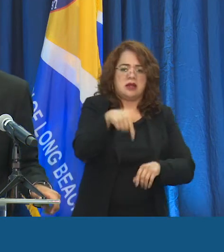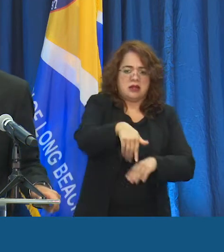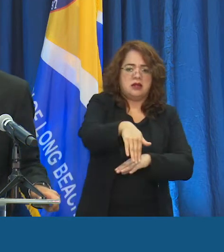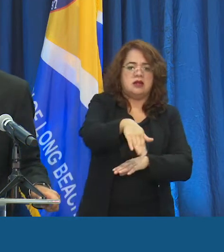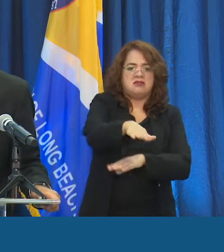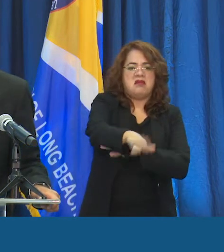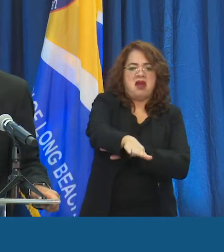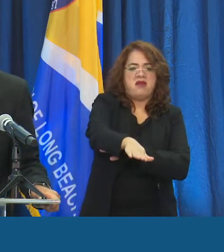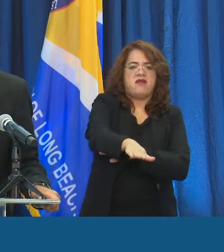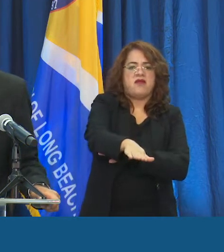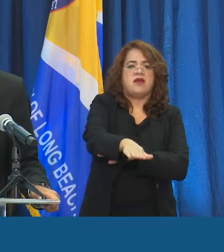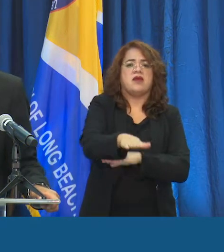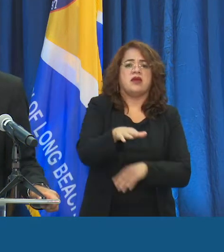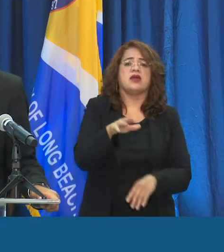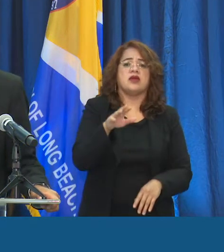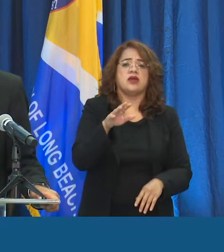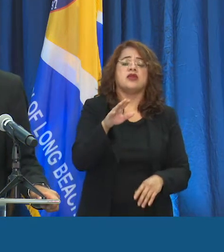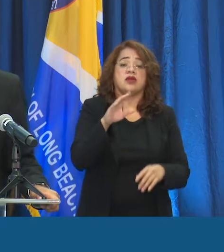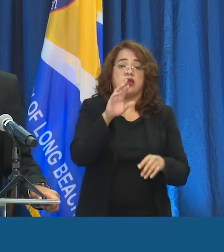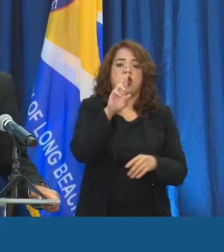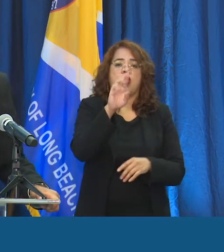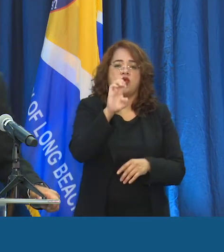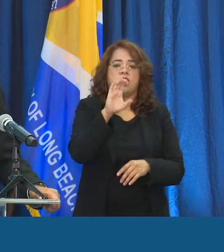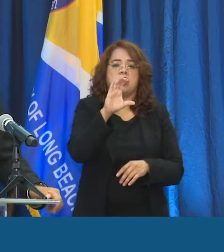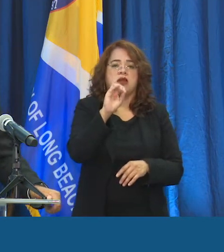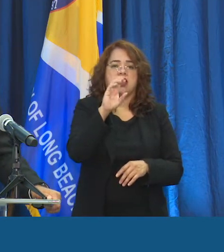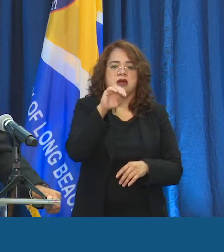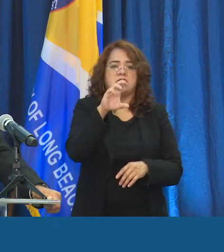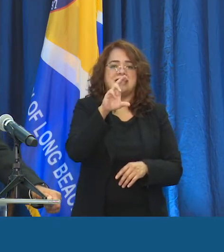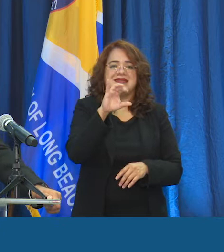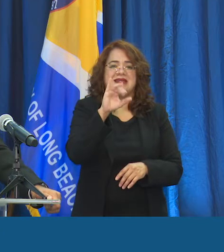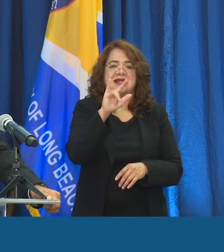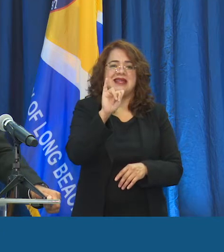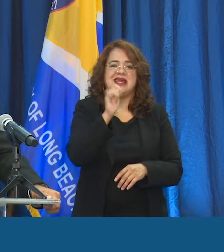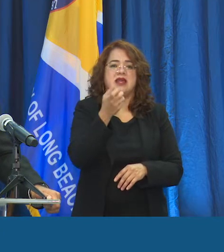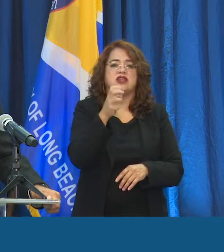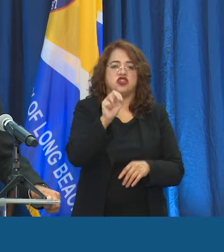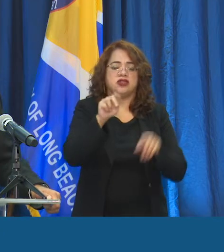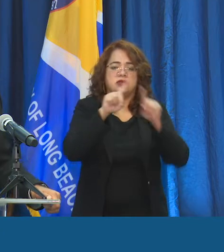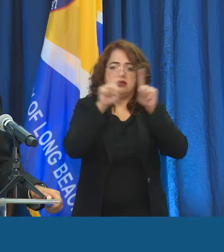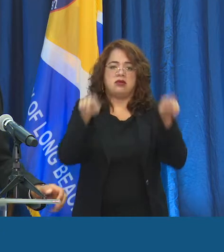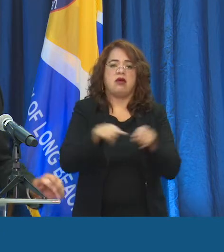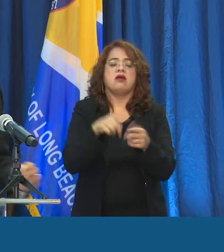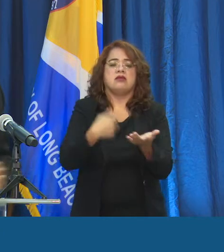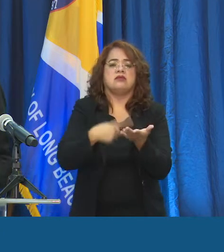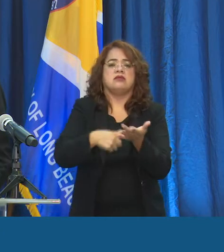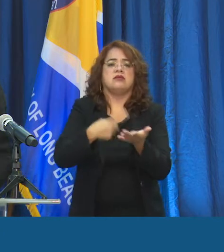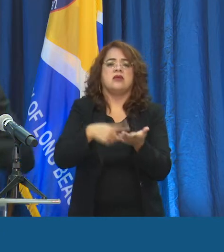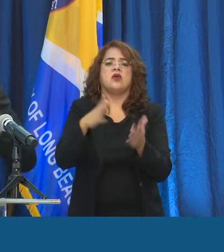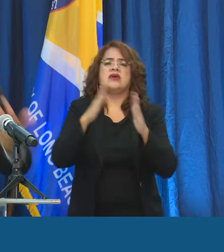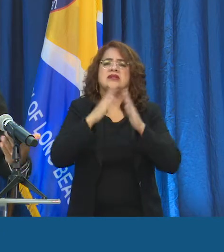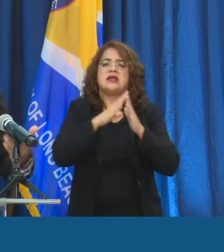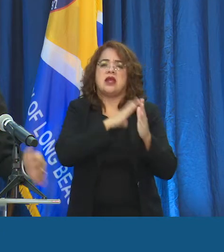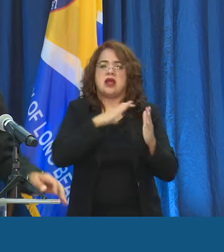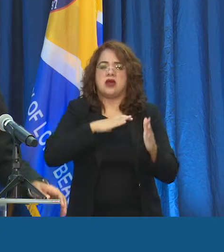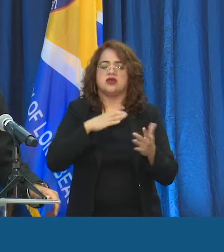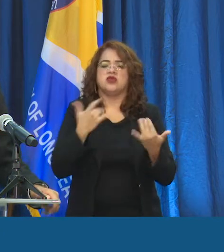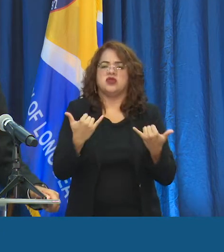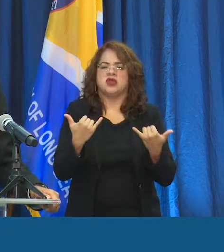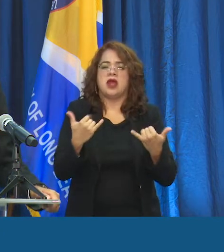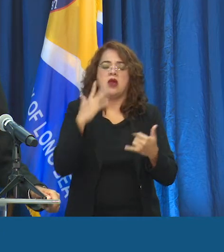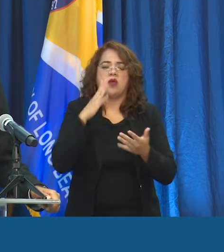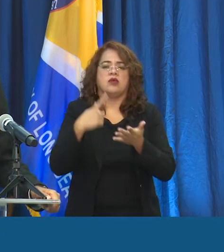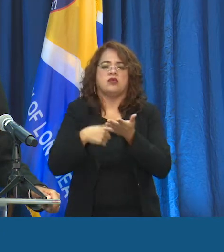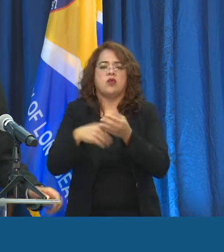afternoon. In this budget, we also have the largest infrastructure program in a generation continuing as part of